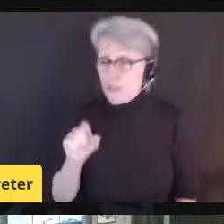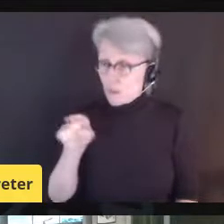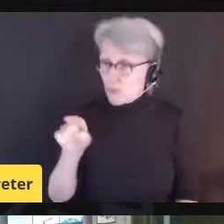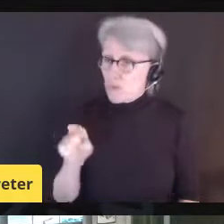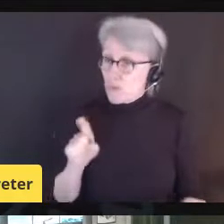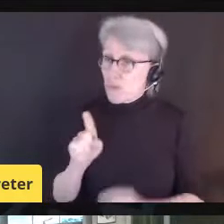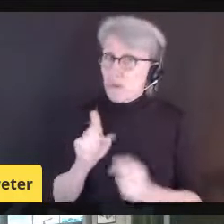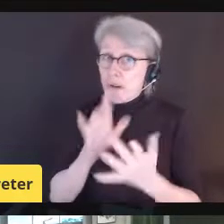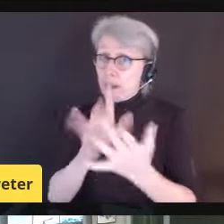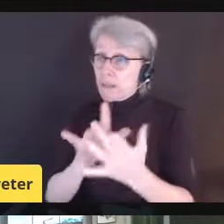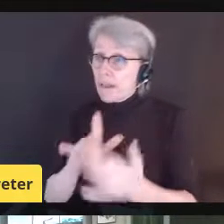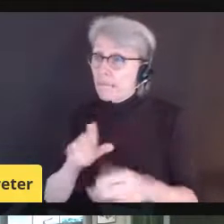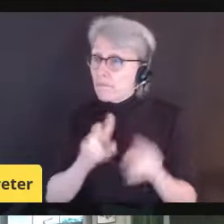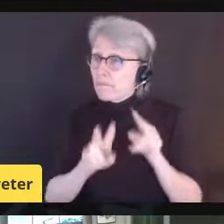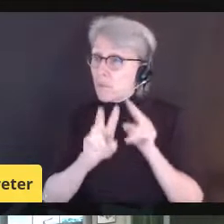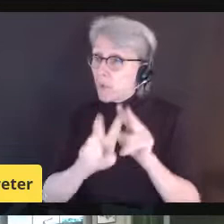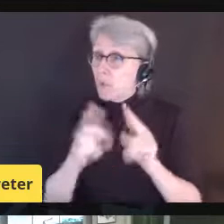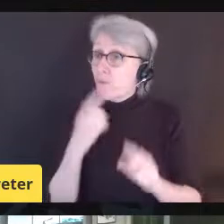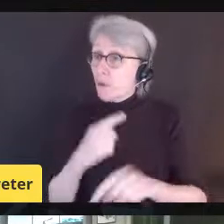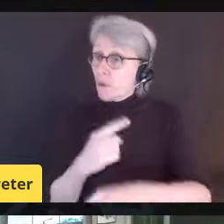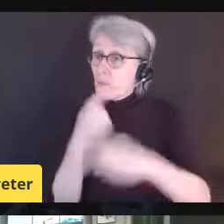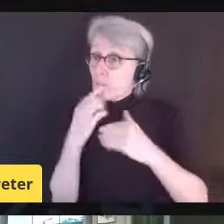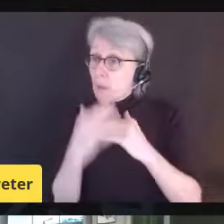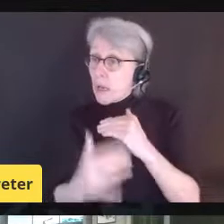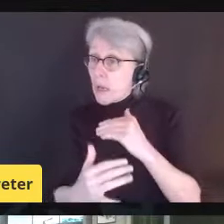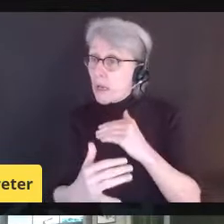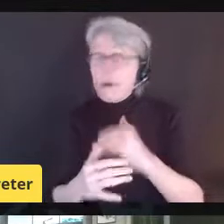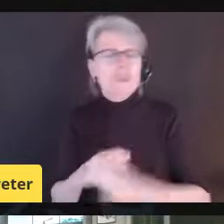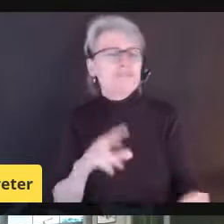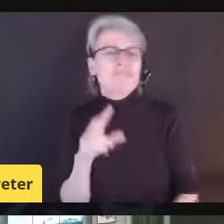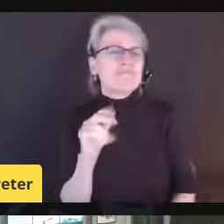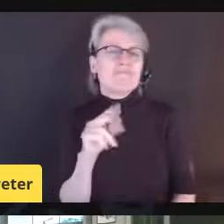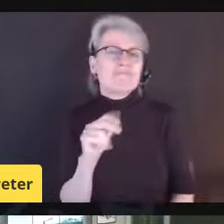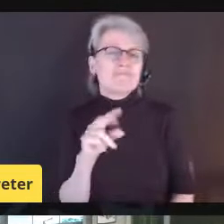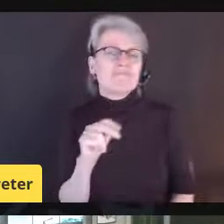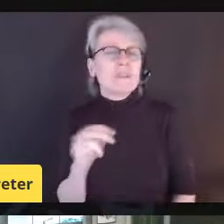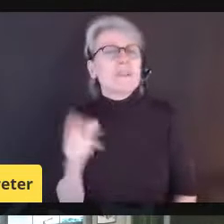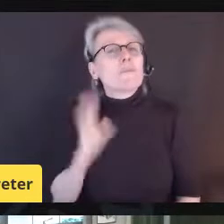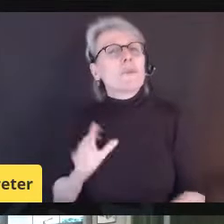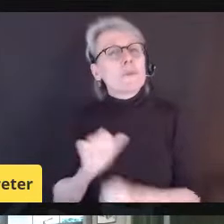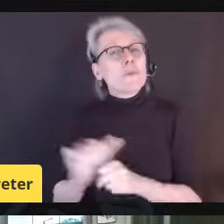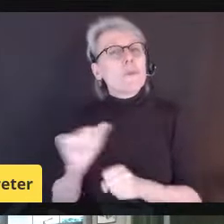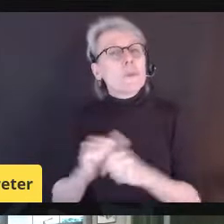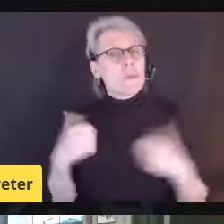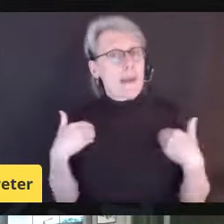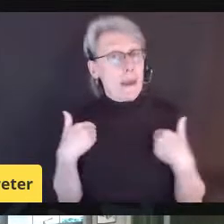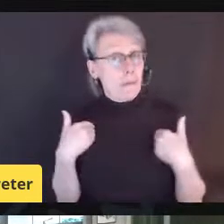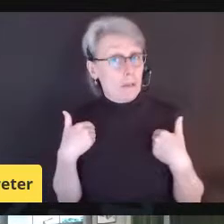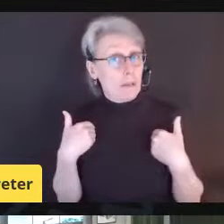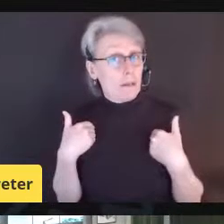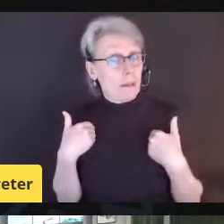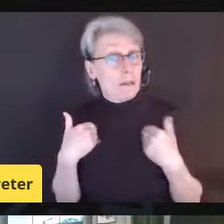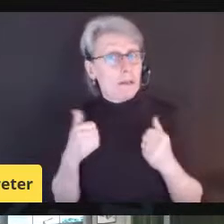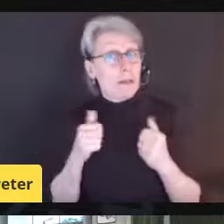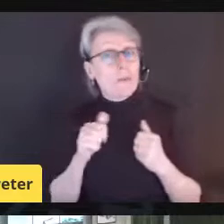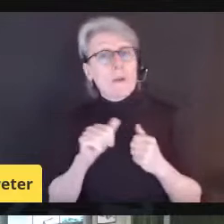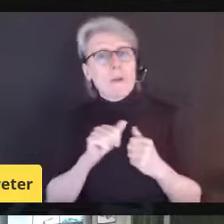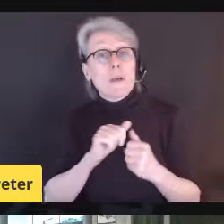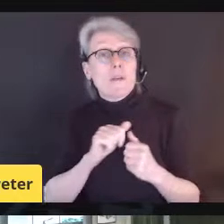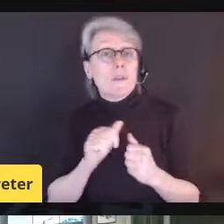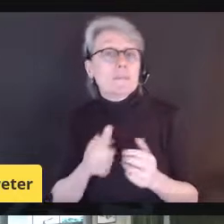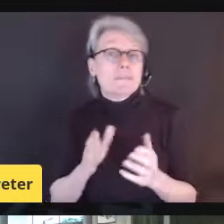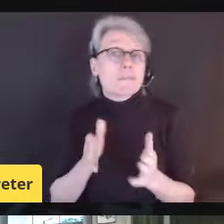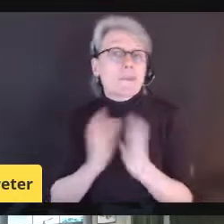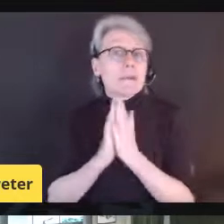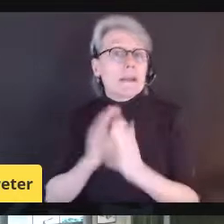No. The closest I've ever gotten is when we were working on animal blood and getting it from an abattoir or